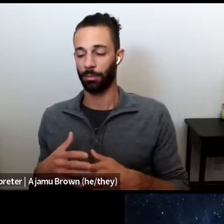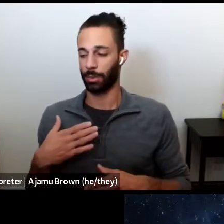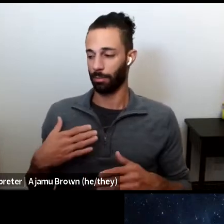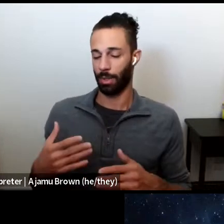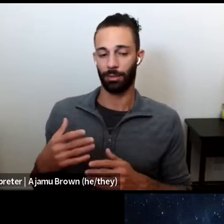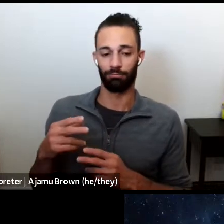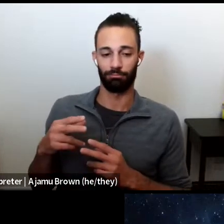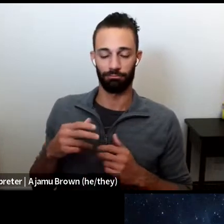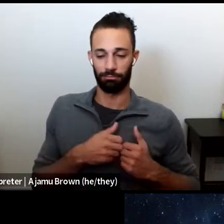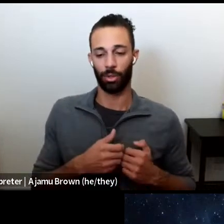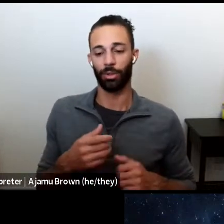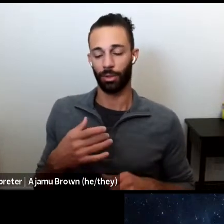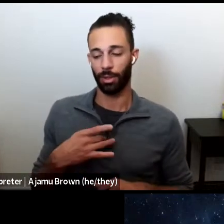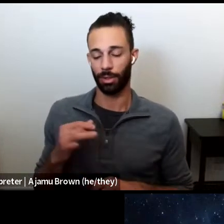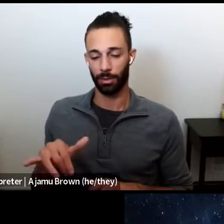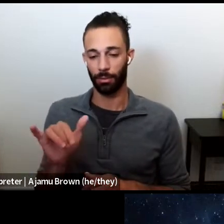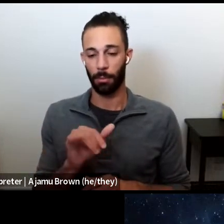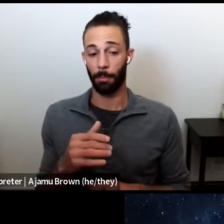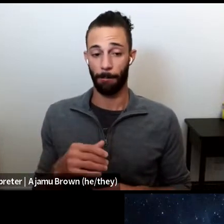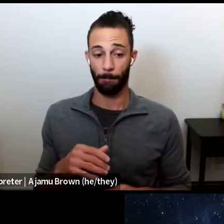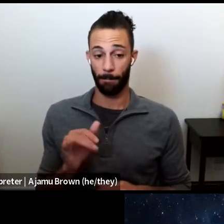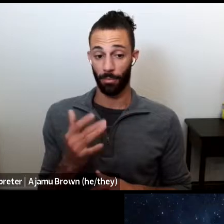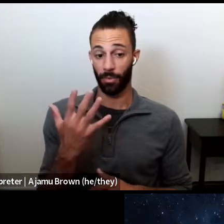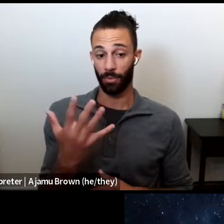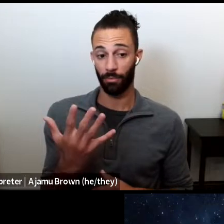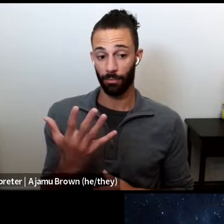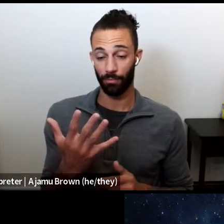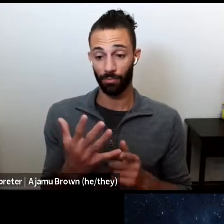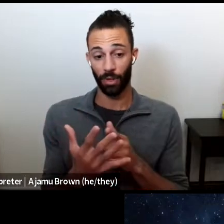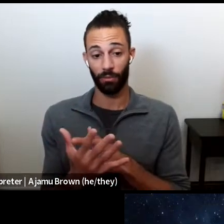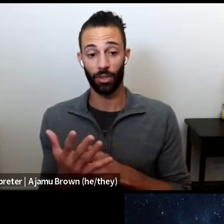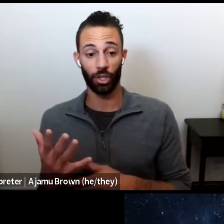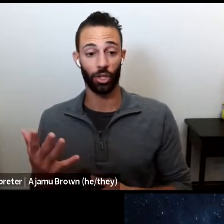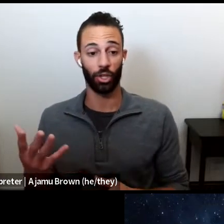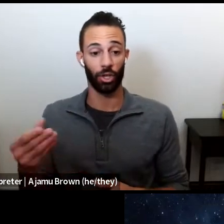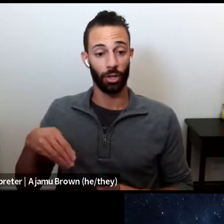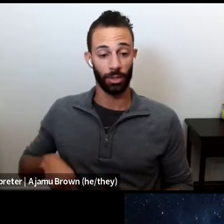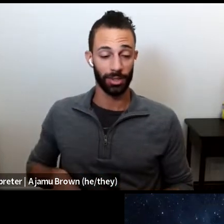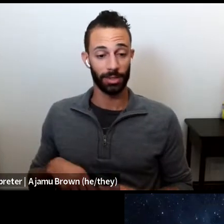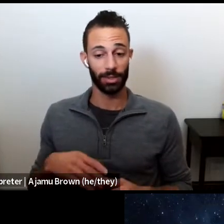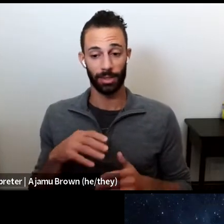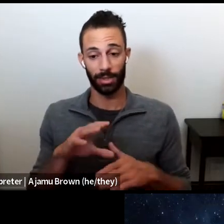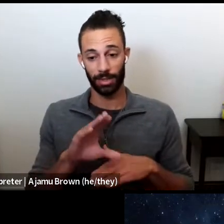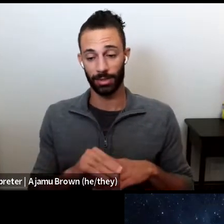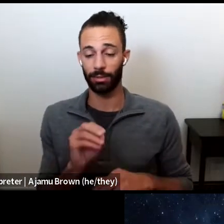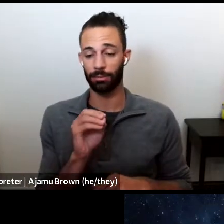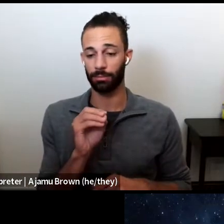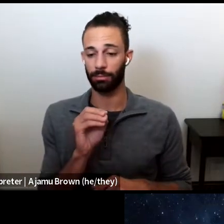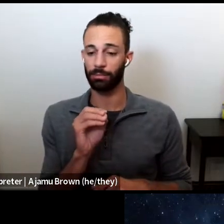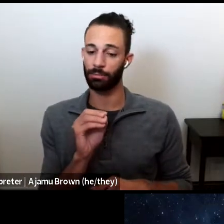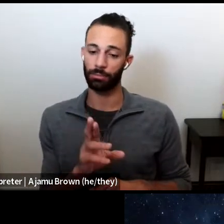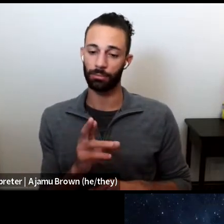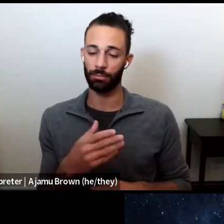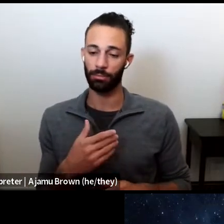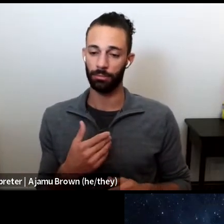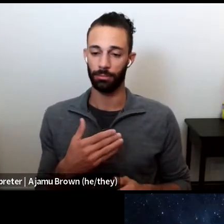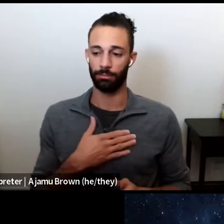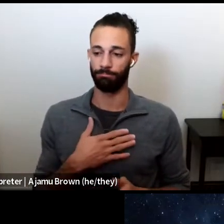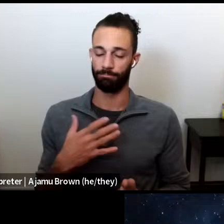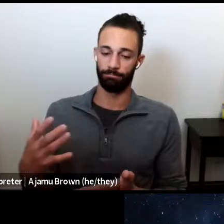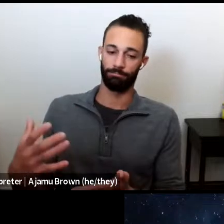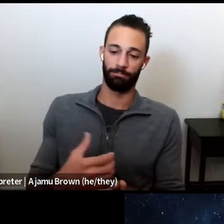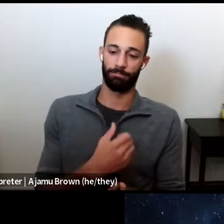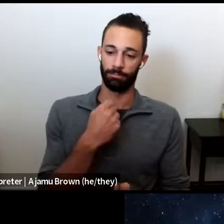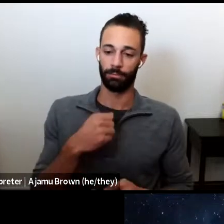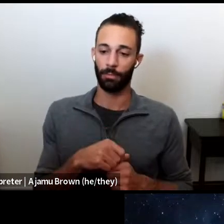or is it my own doctrine of discovery? I'm them. I'm destroying your sensorial regimes of what can be known